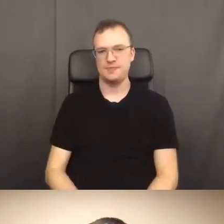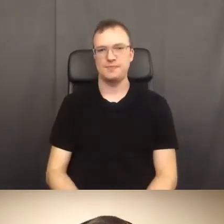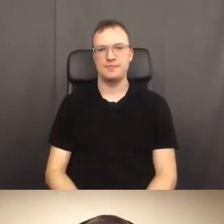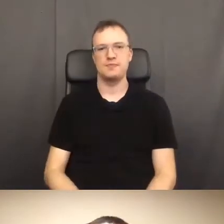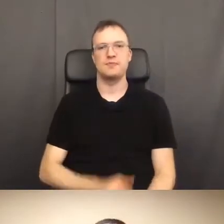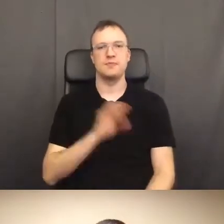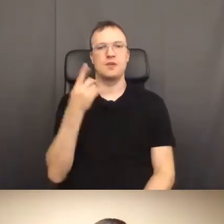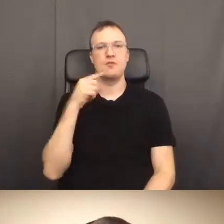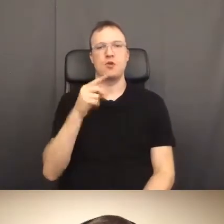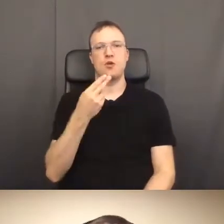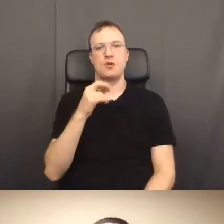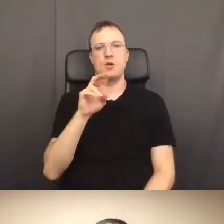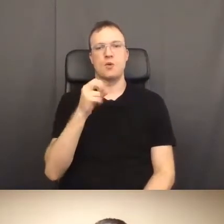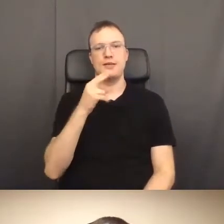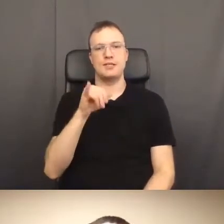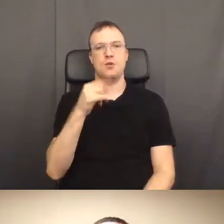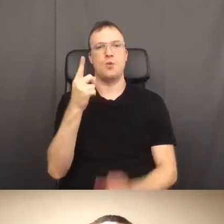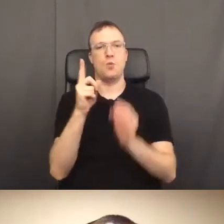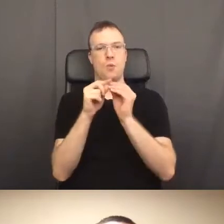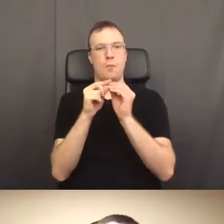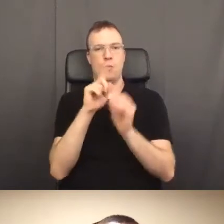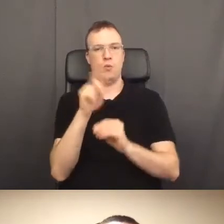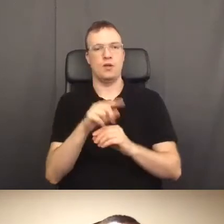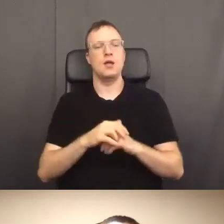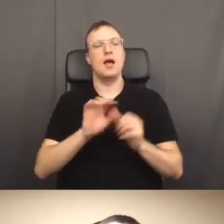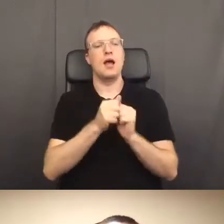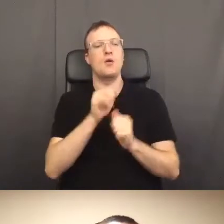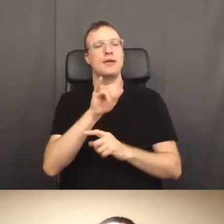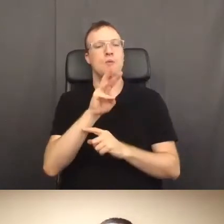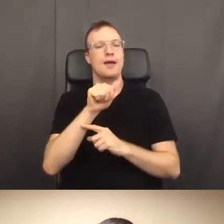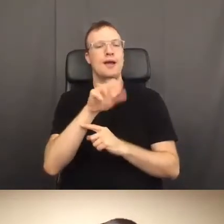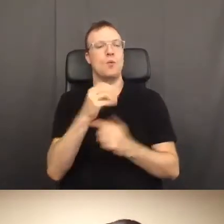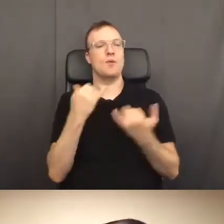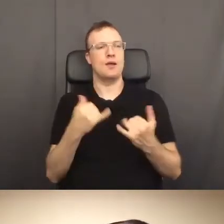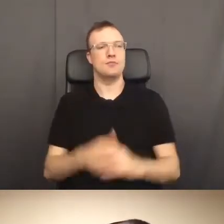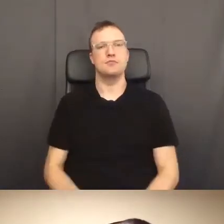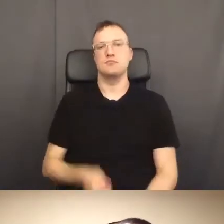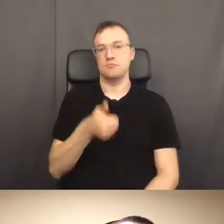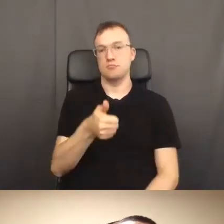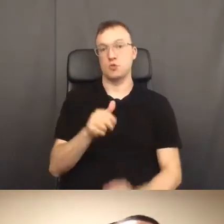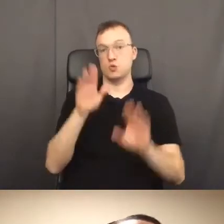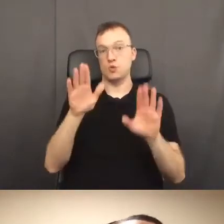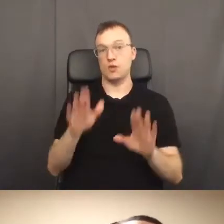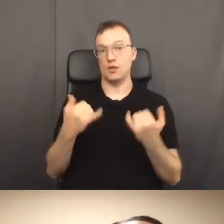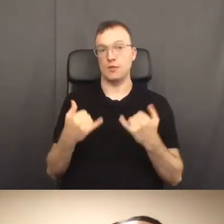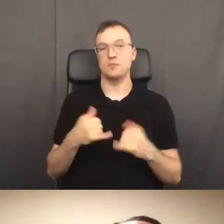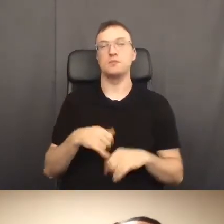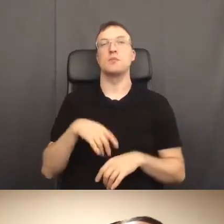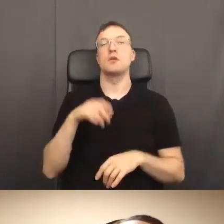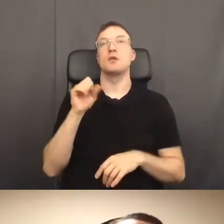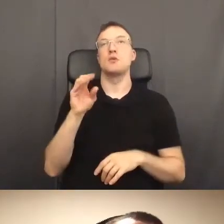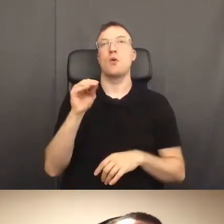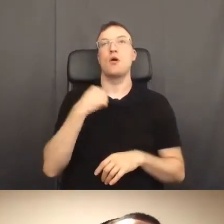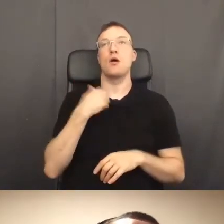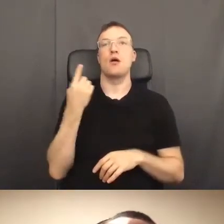And for Hiroshi, we have another question. How is Iwao doing now? He's doing great. So I always